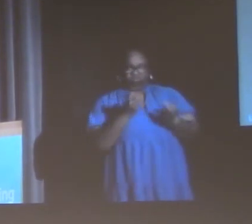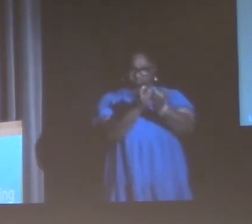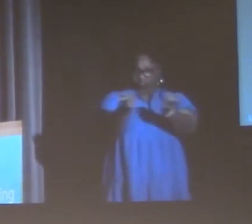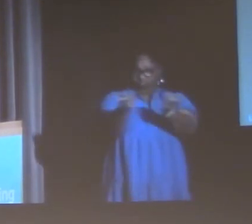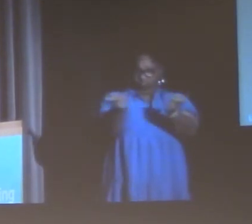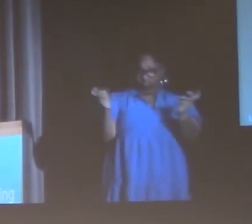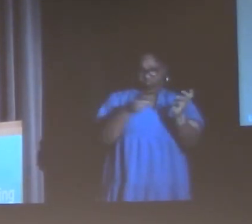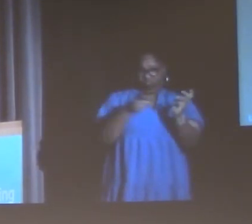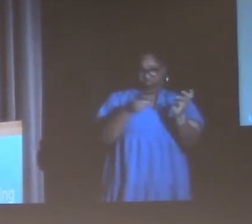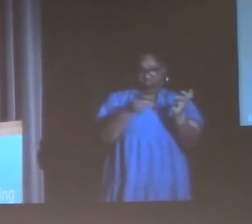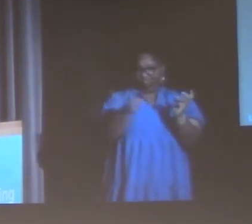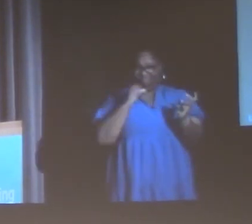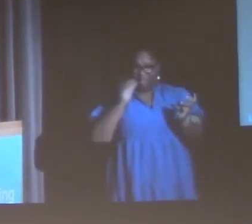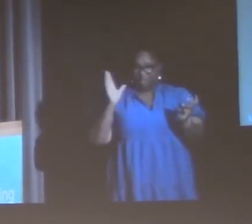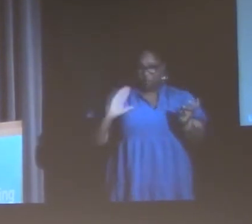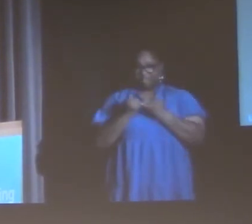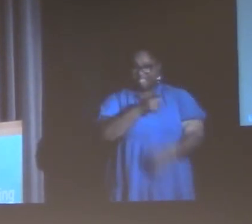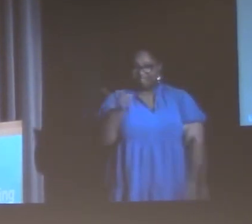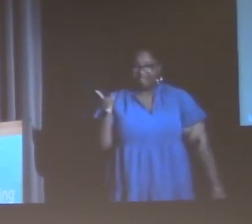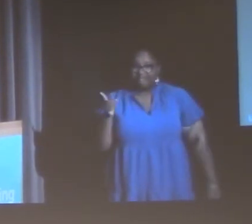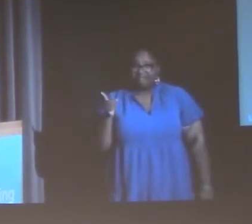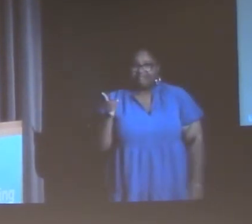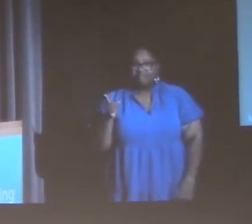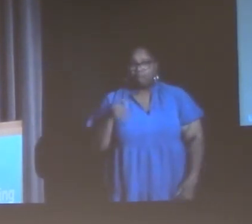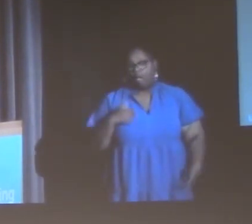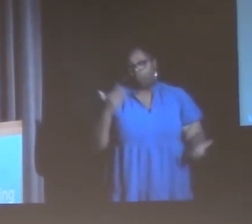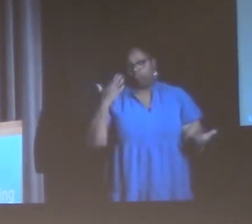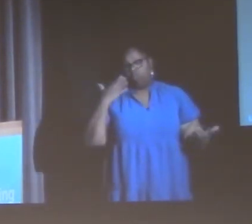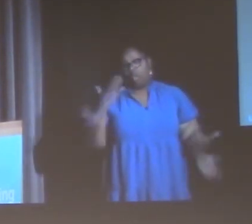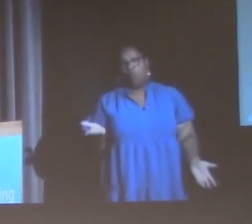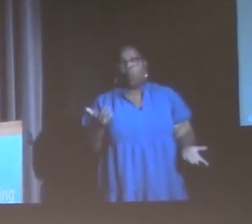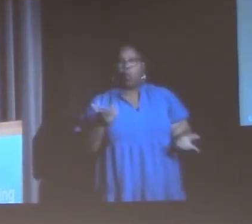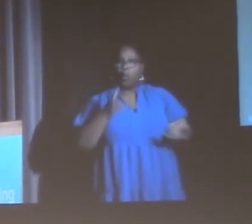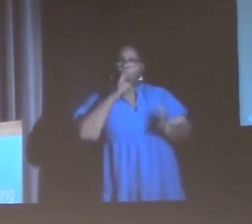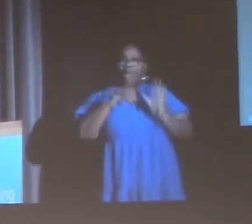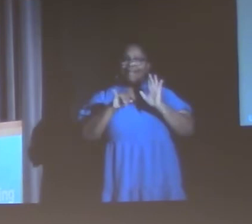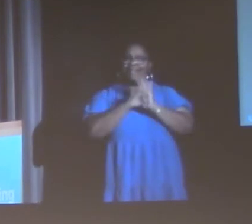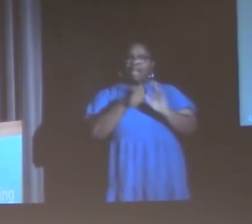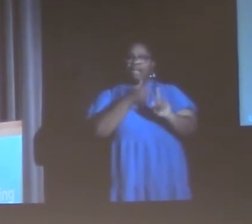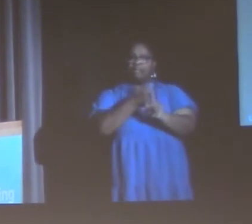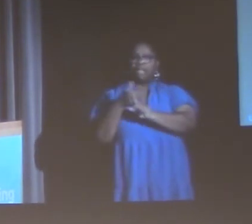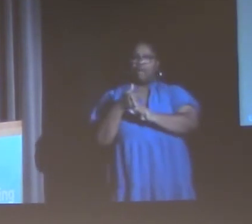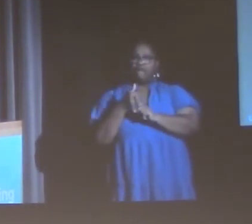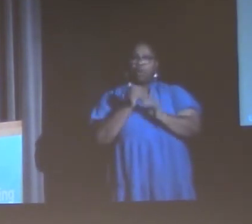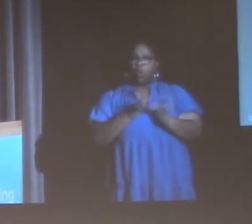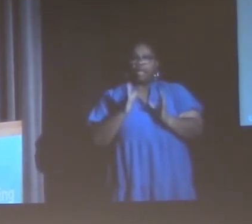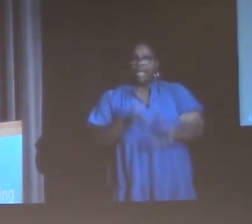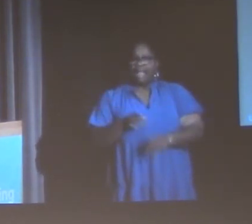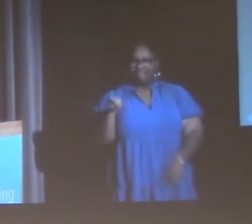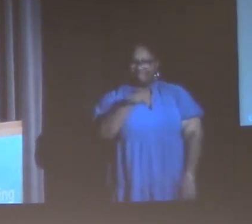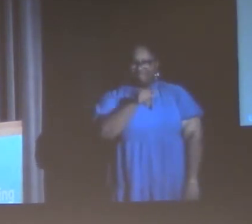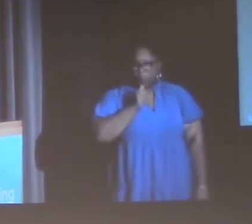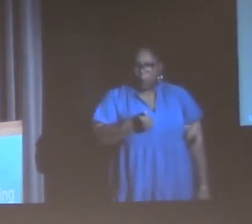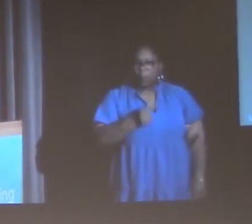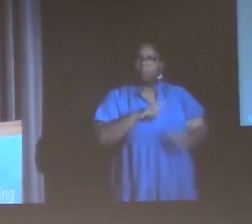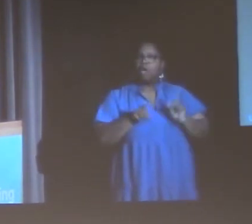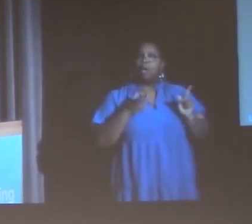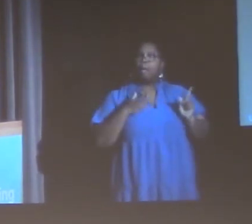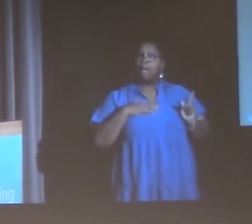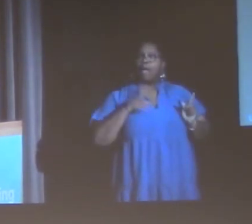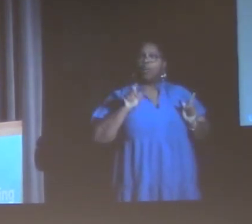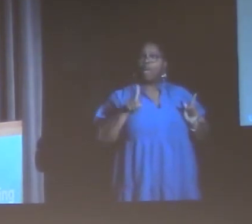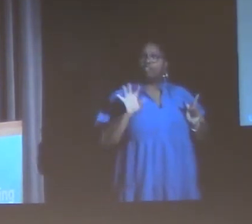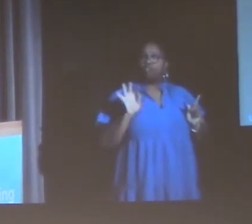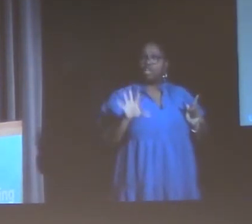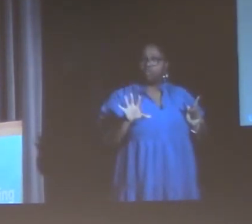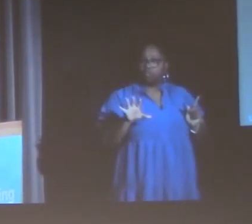who's like, maybe, I don't know, identifies as an organizer. But I guess my question to y'all is, do